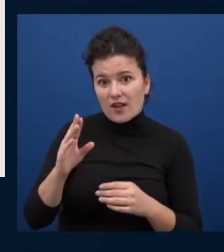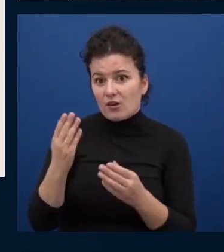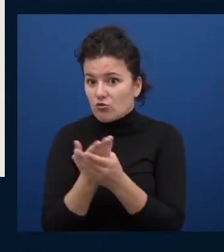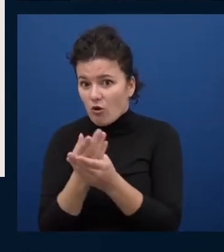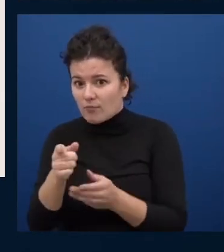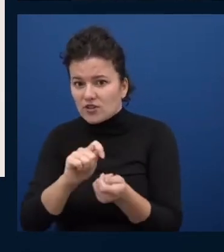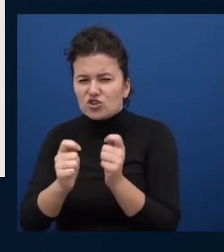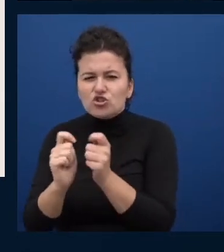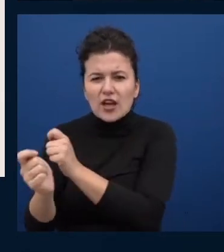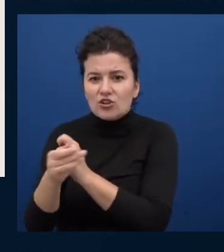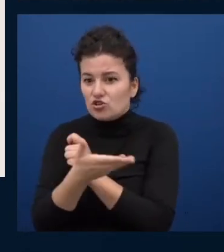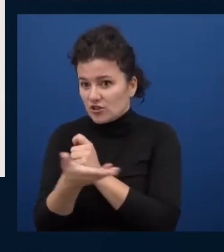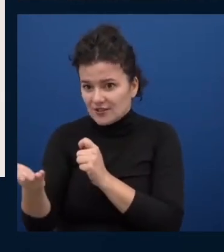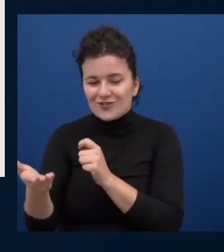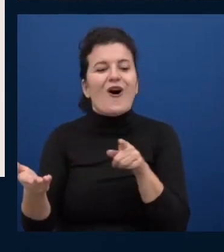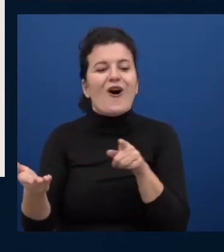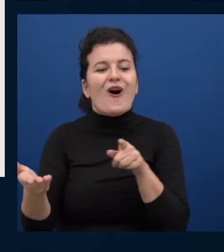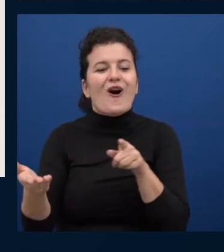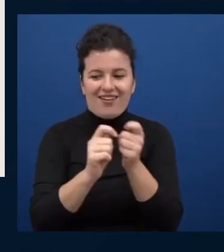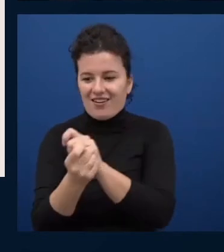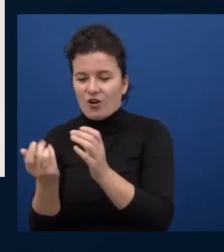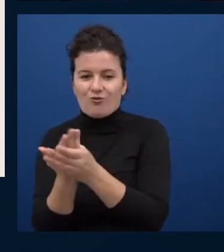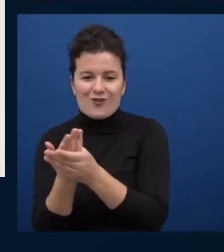each version.